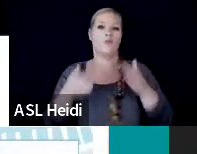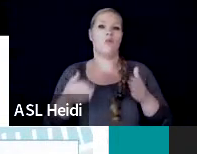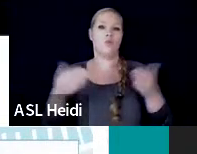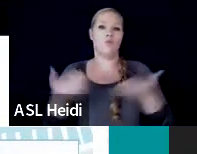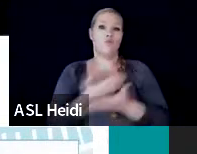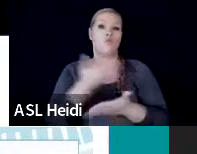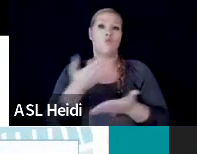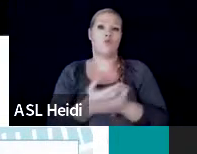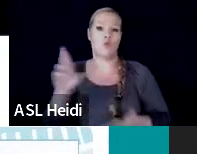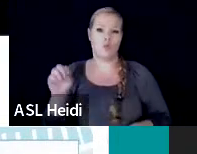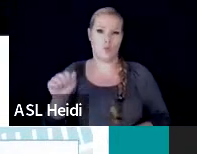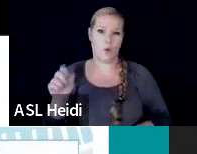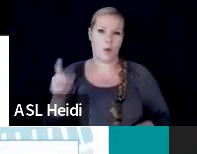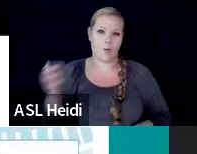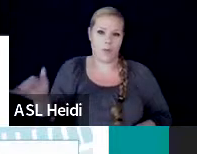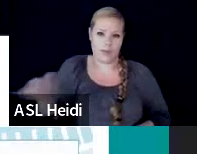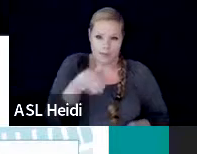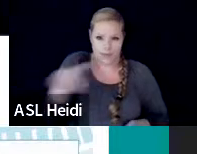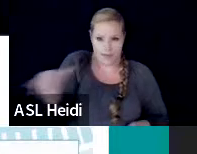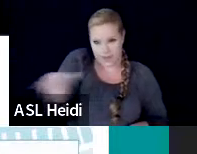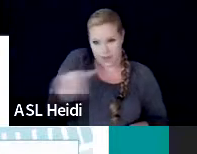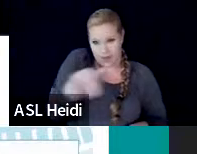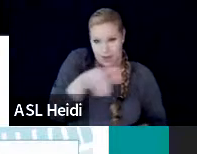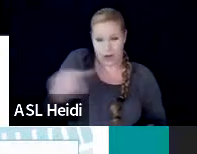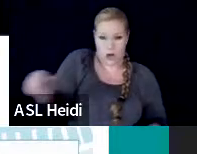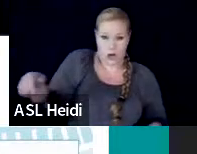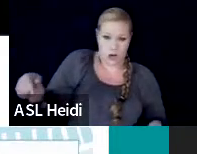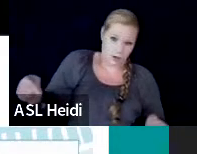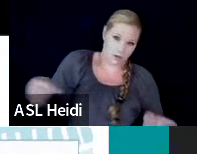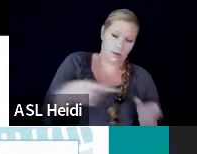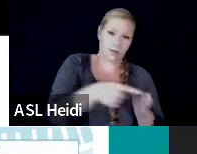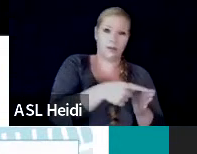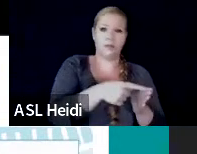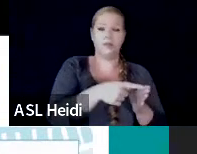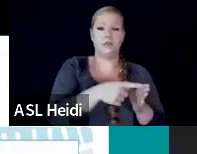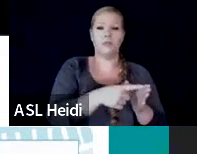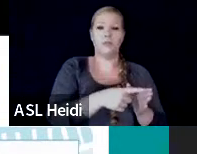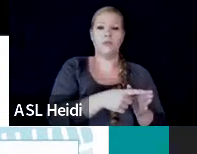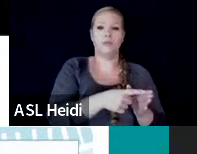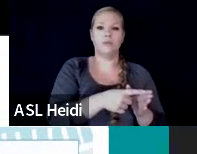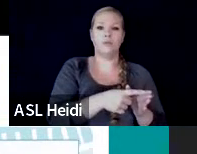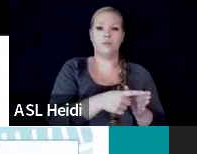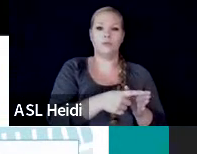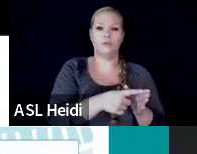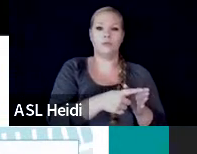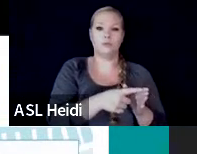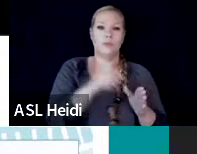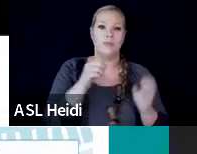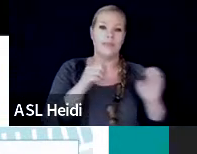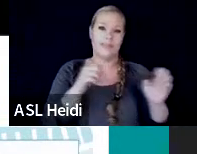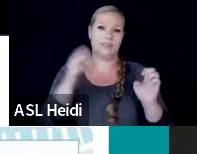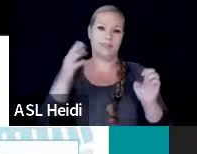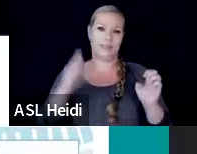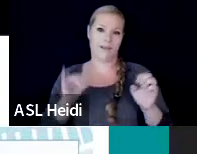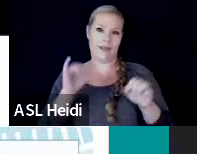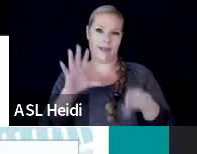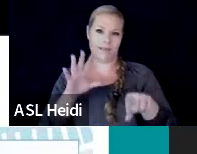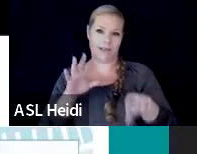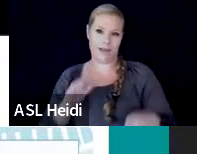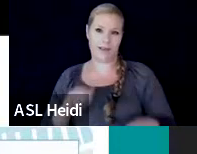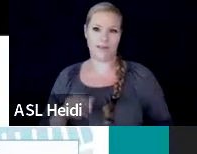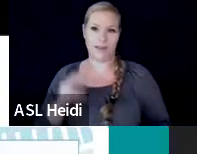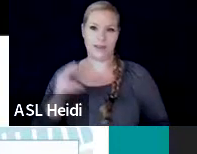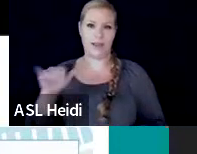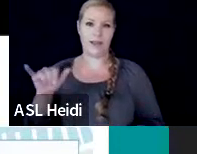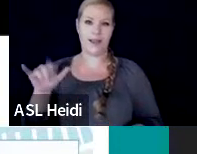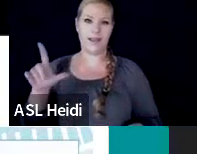then it connects over to the arterial bridge on the east side of I-5 that connects over to Hayden